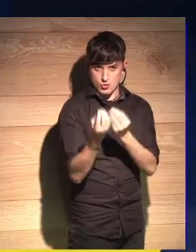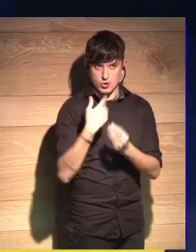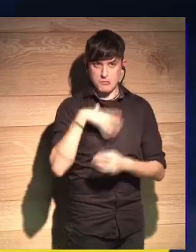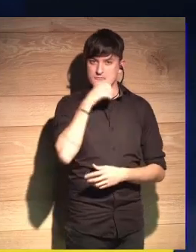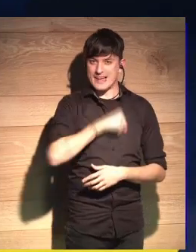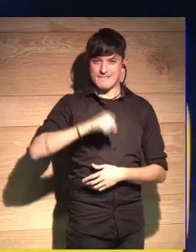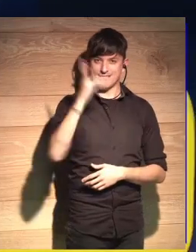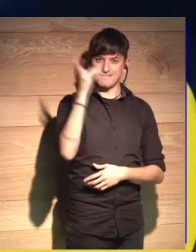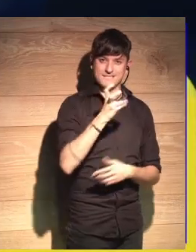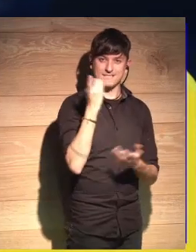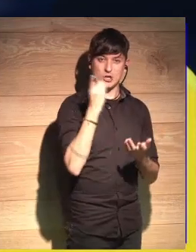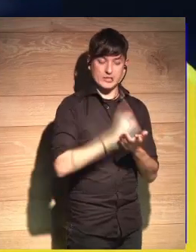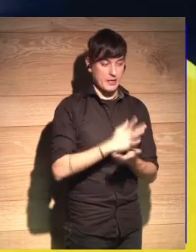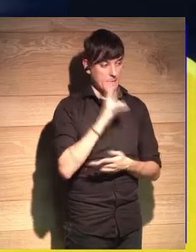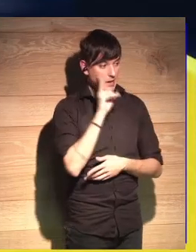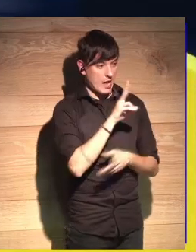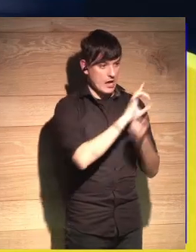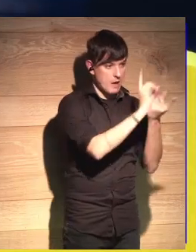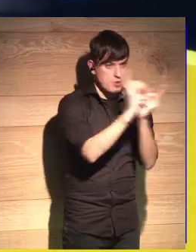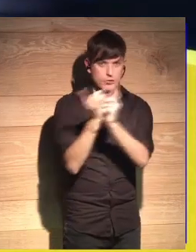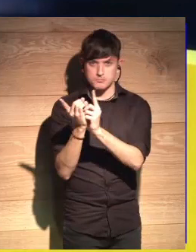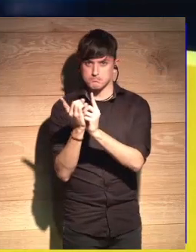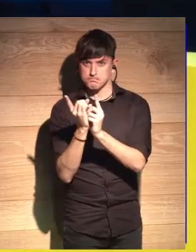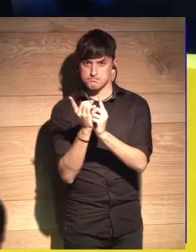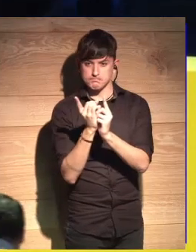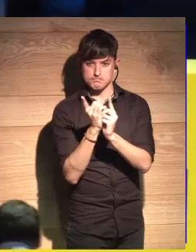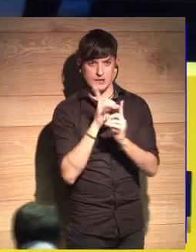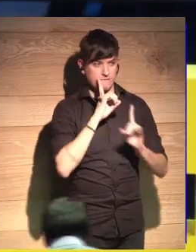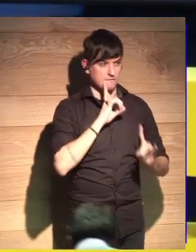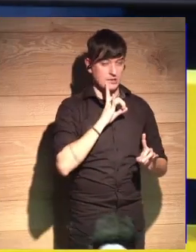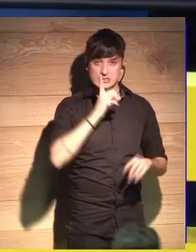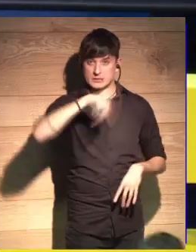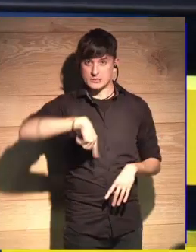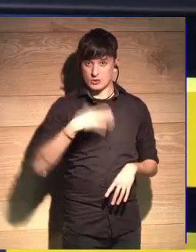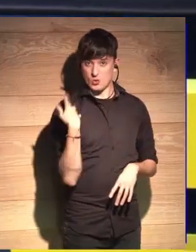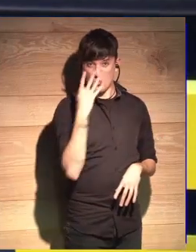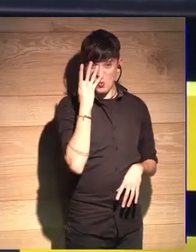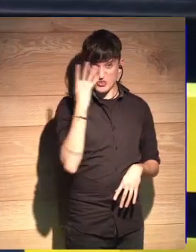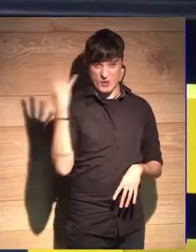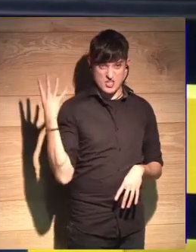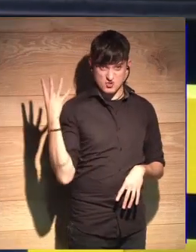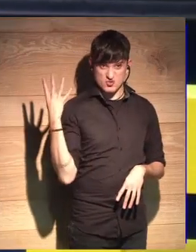what has changed even in the last 4 years since I was here.